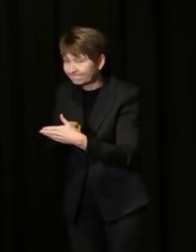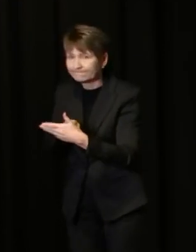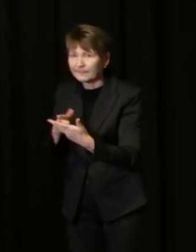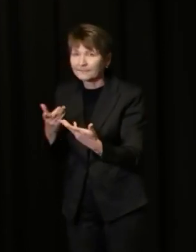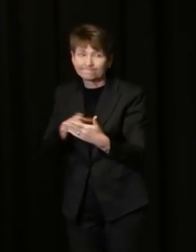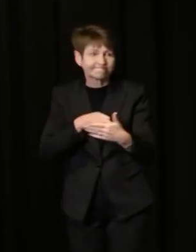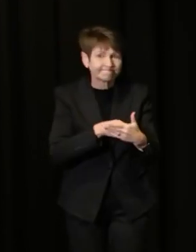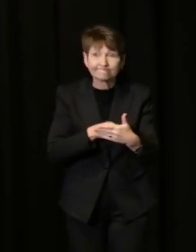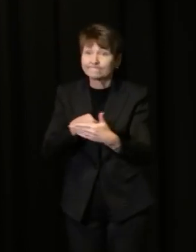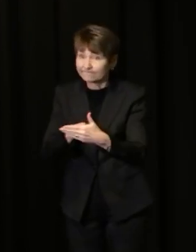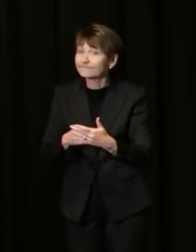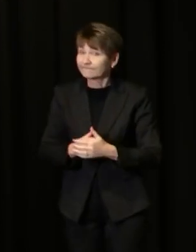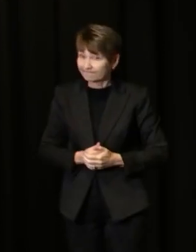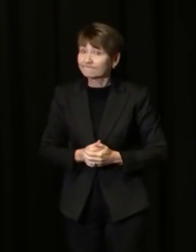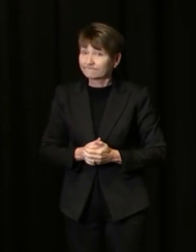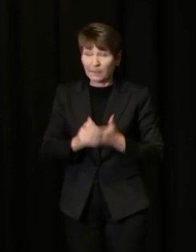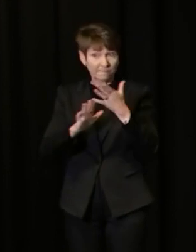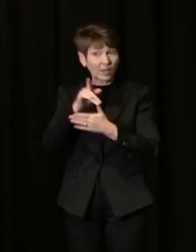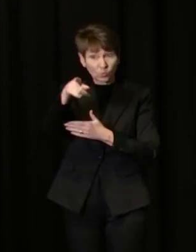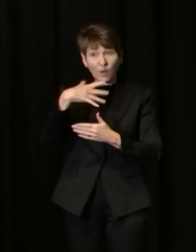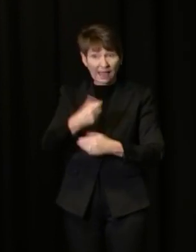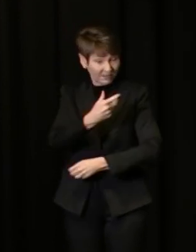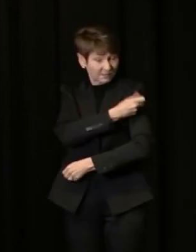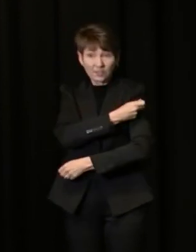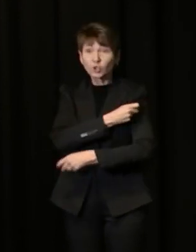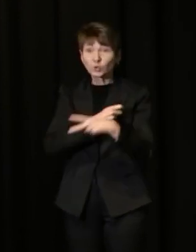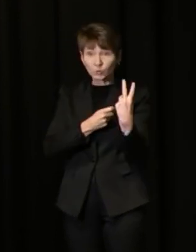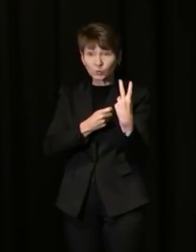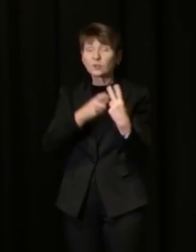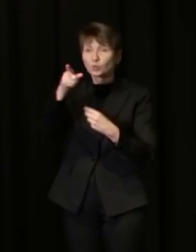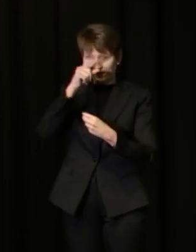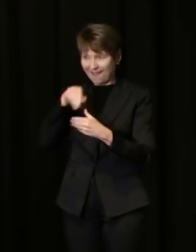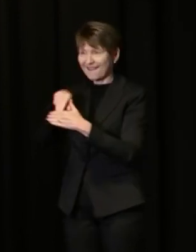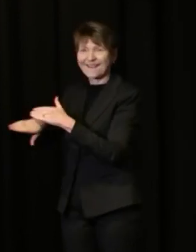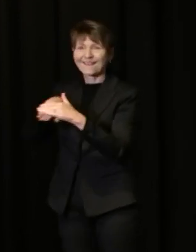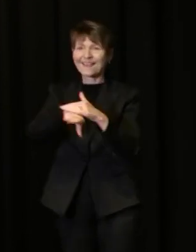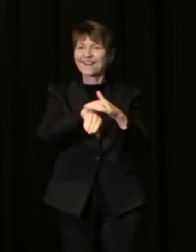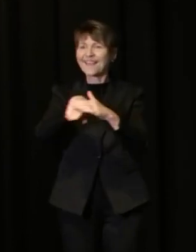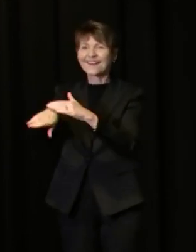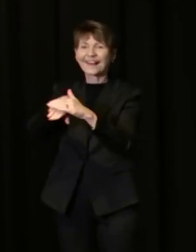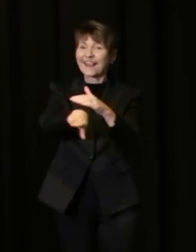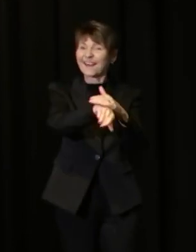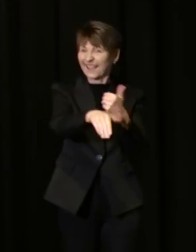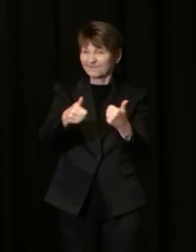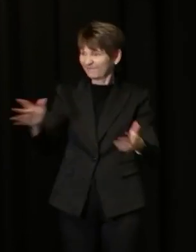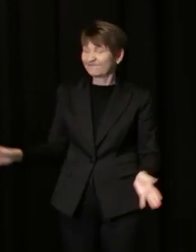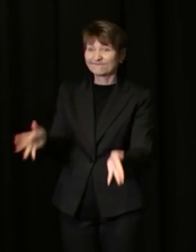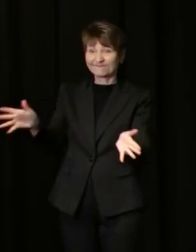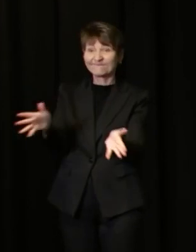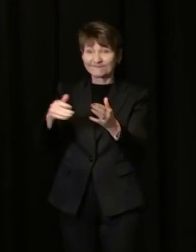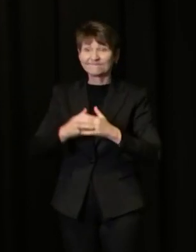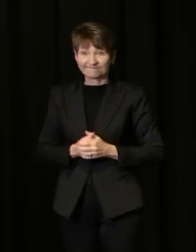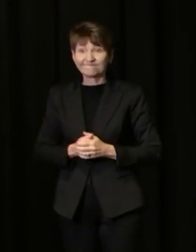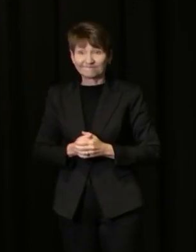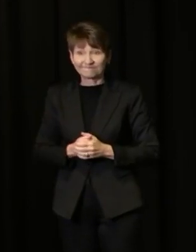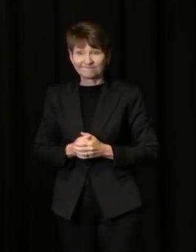everybody. That vaccinated economy is here to stay. It will not be being folded up moments after it gets to full peak. In fact, we will add